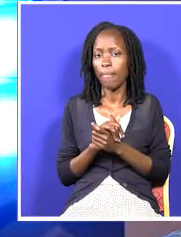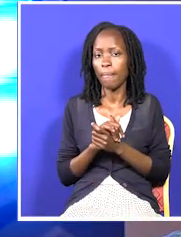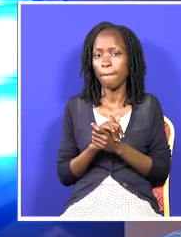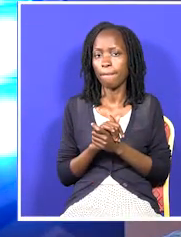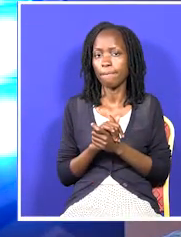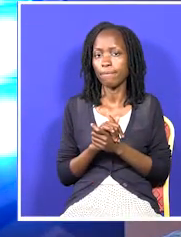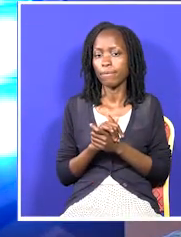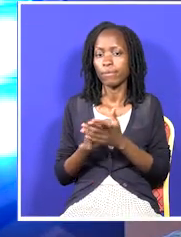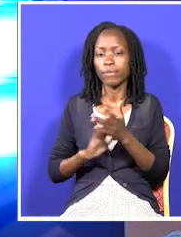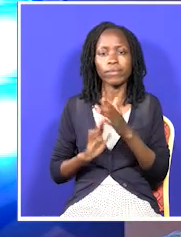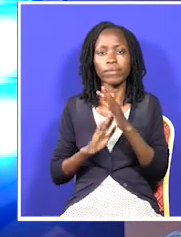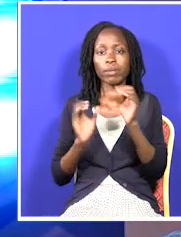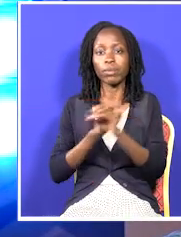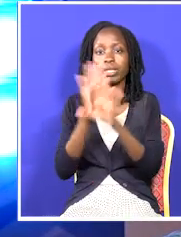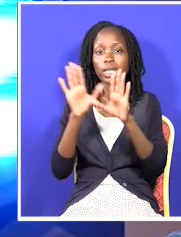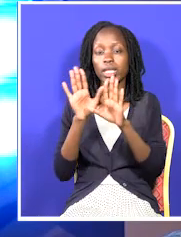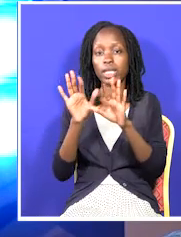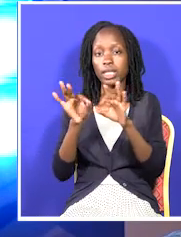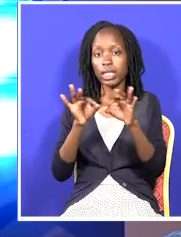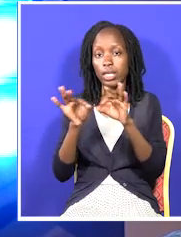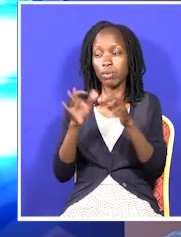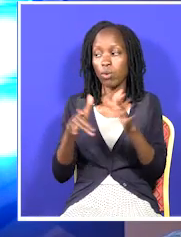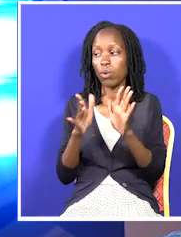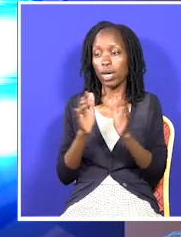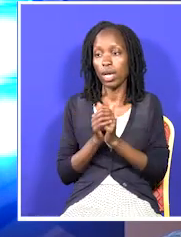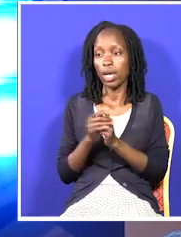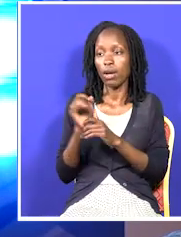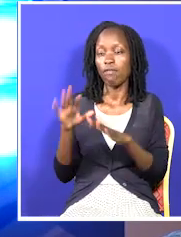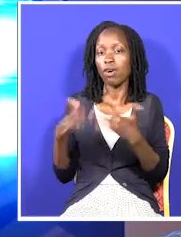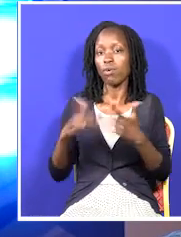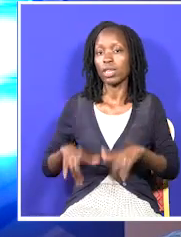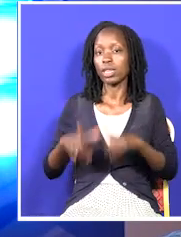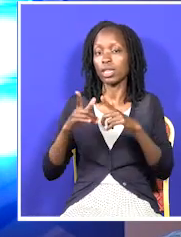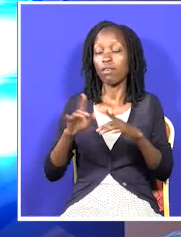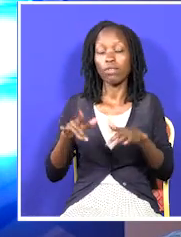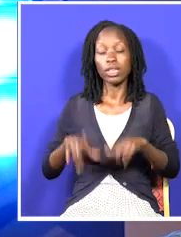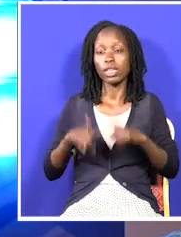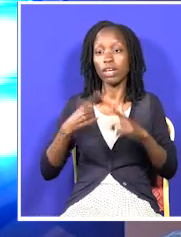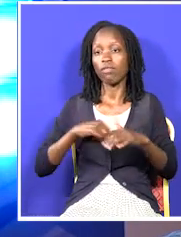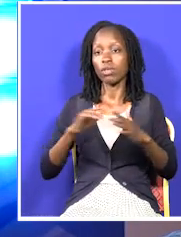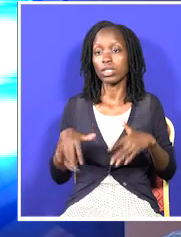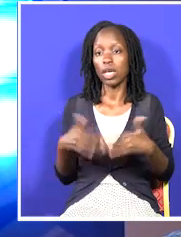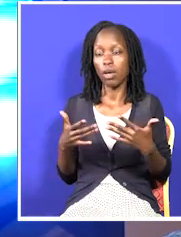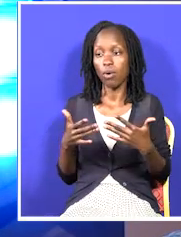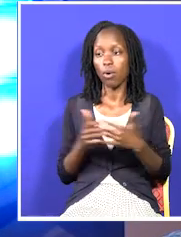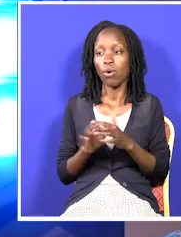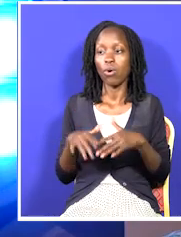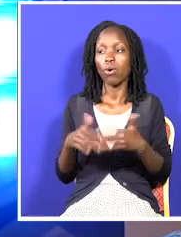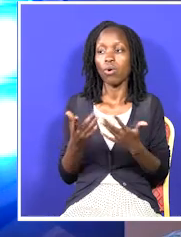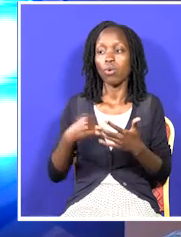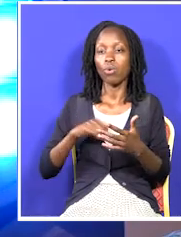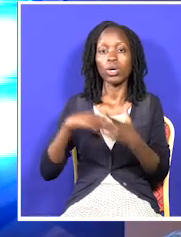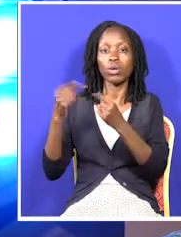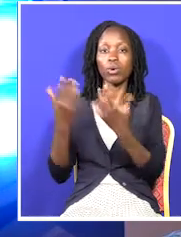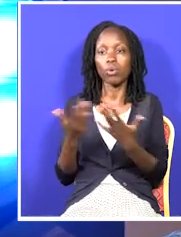most clearly defined way of how our life is or where we are